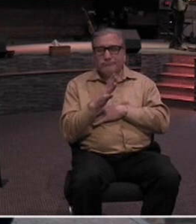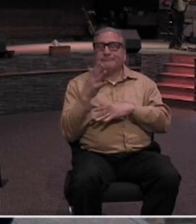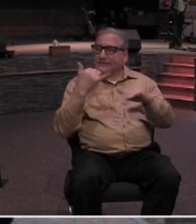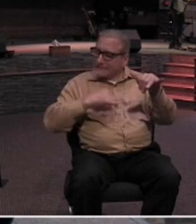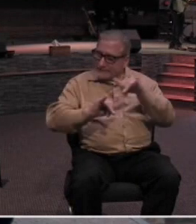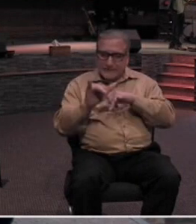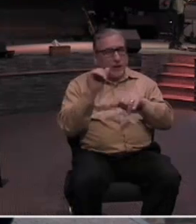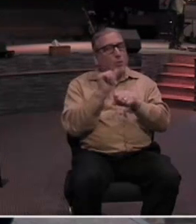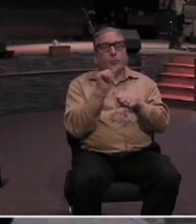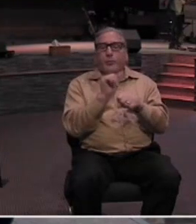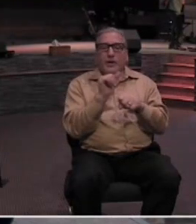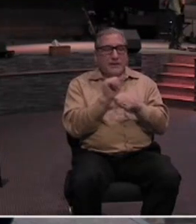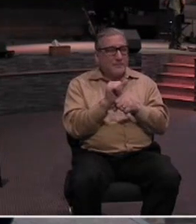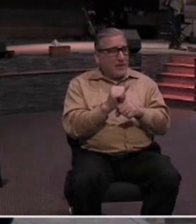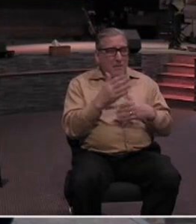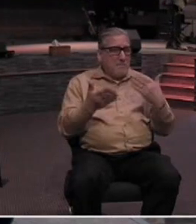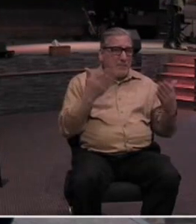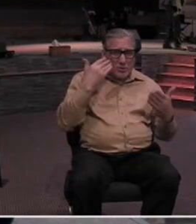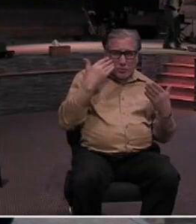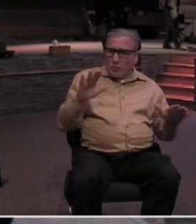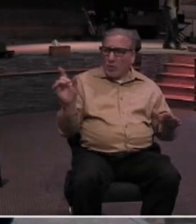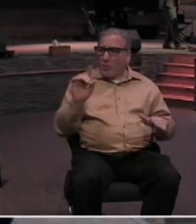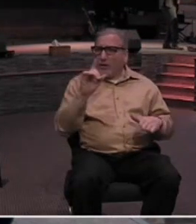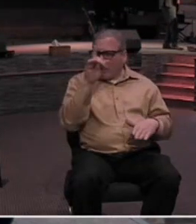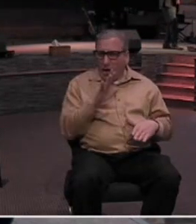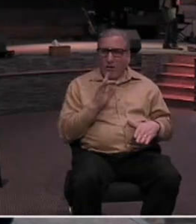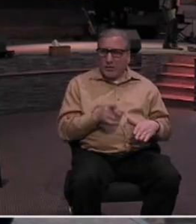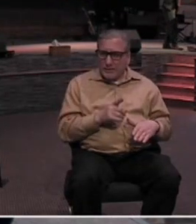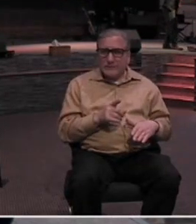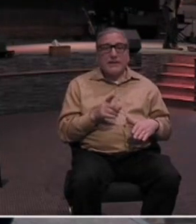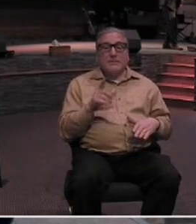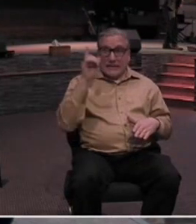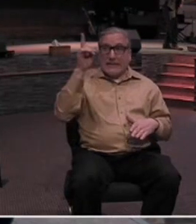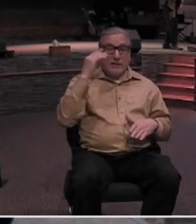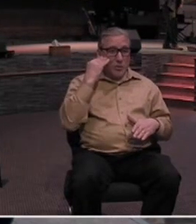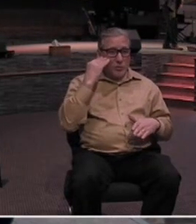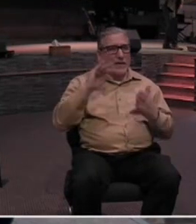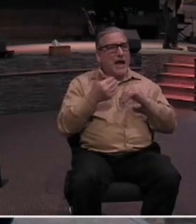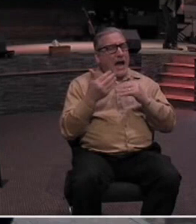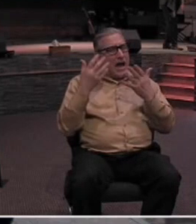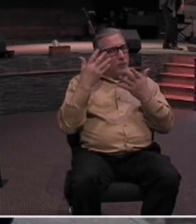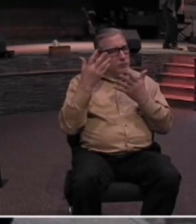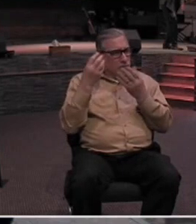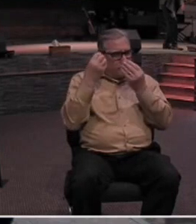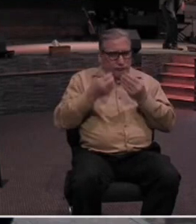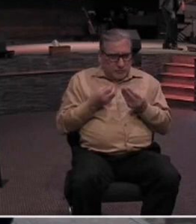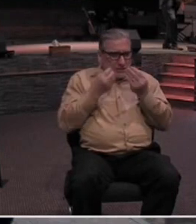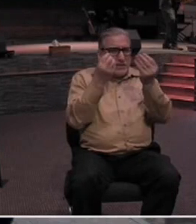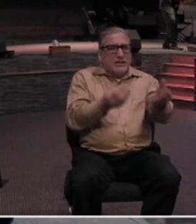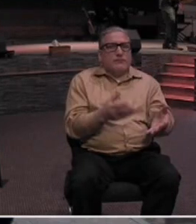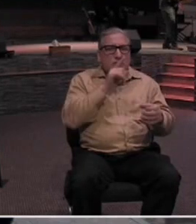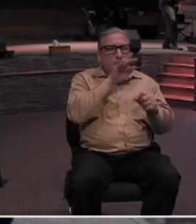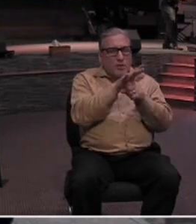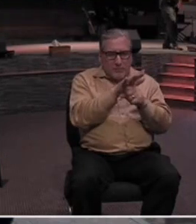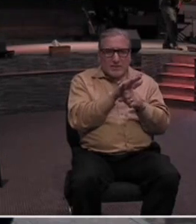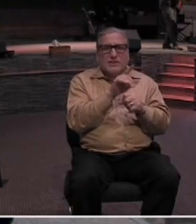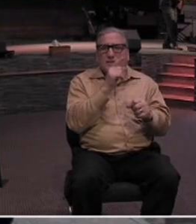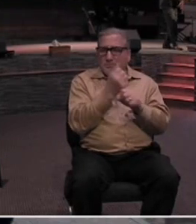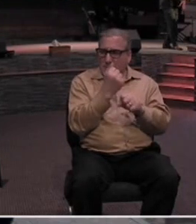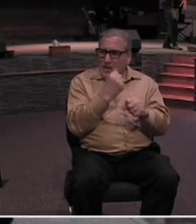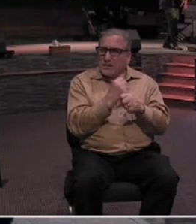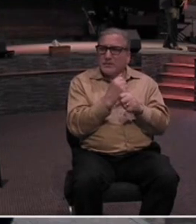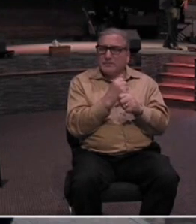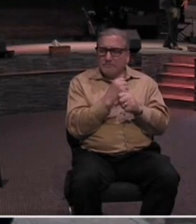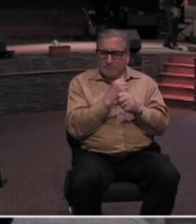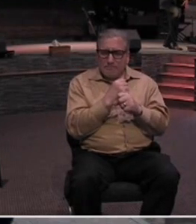exactly where you are, he knows how to deliver to you the promise that he has made to you. Can somebody lift up your hands? Can somebody lift up your voice right now?